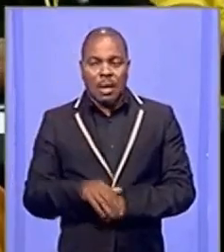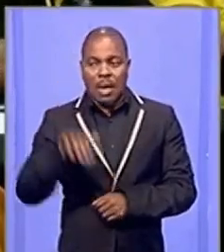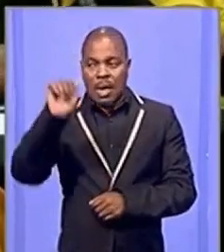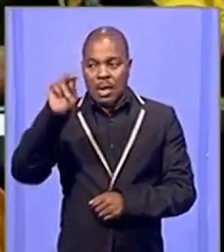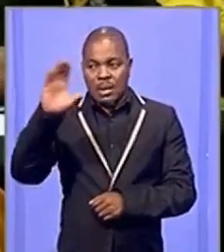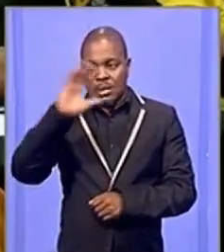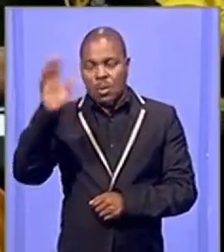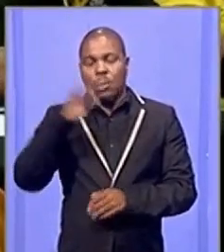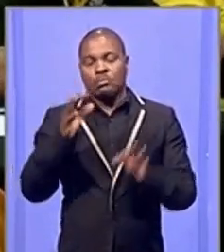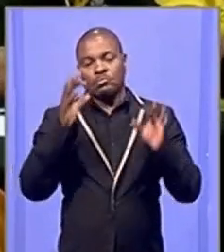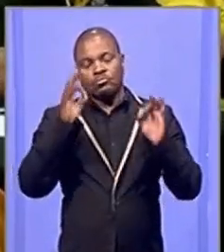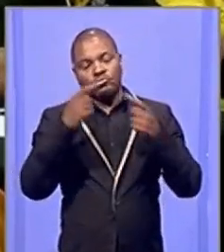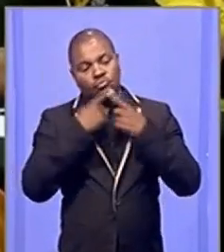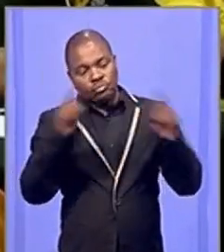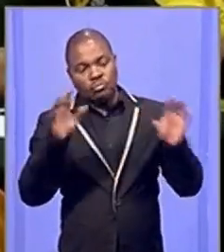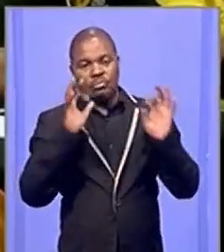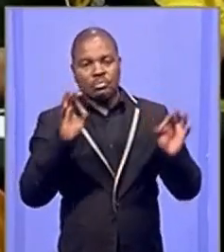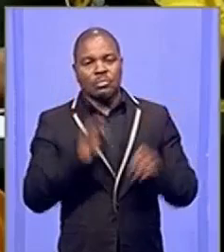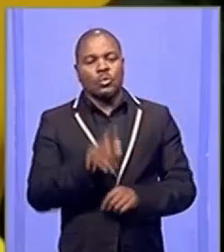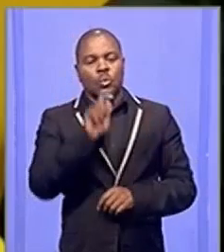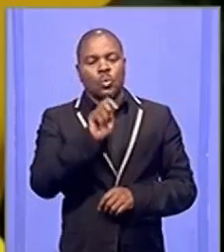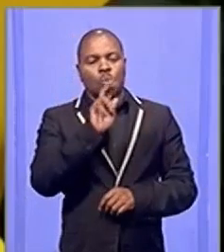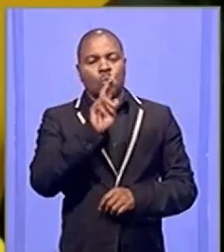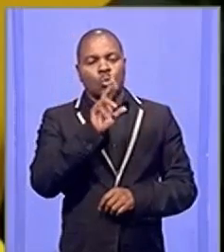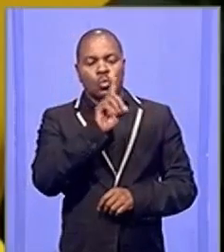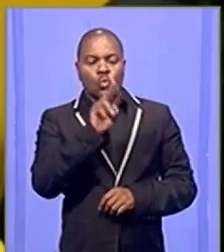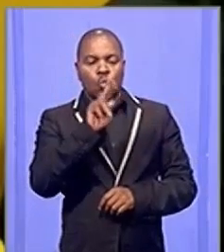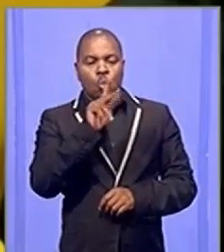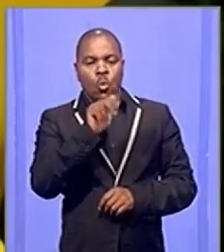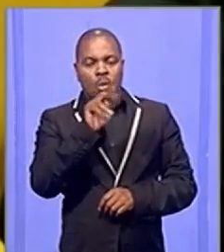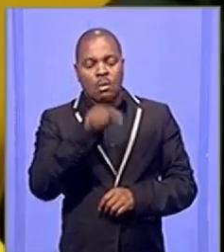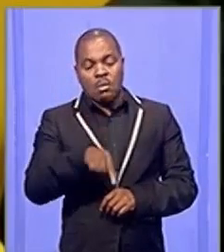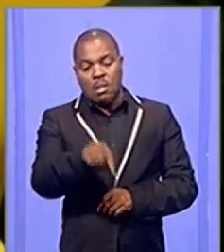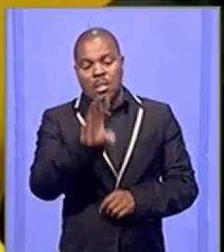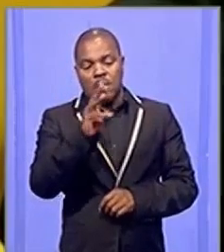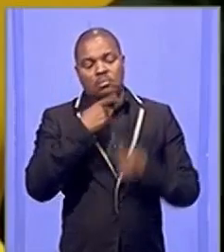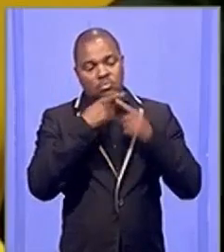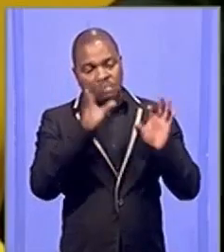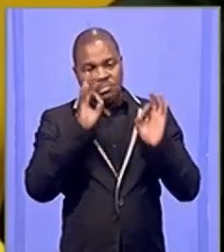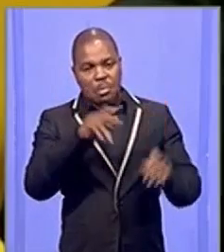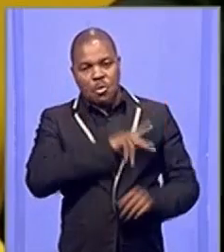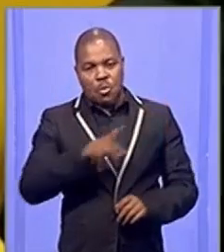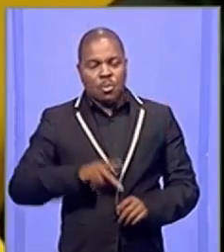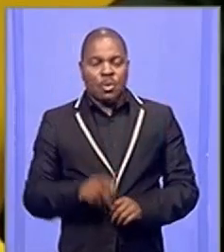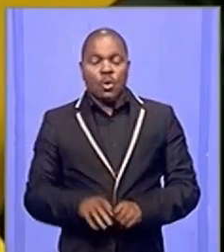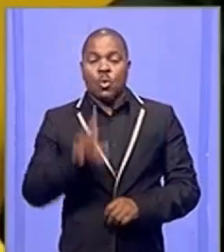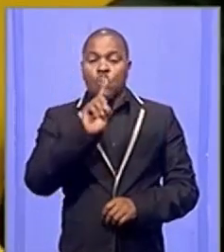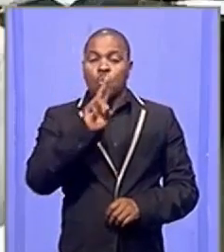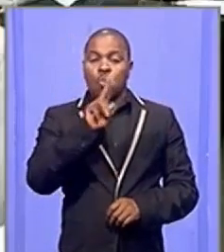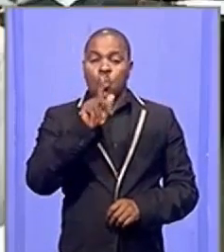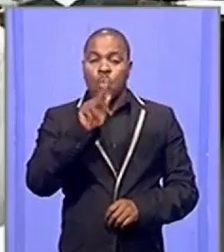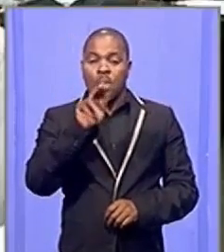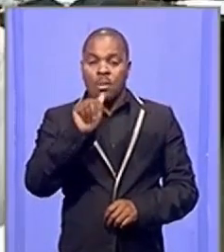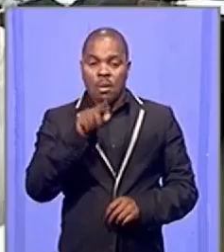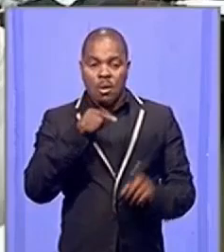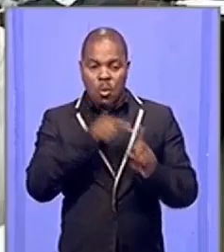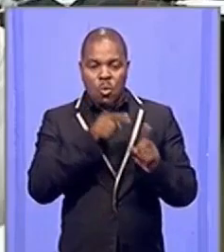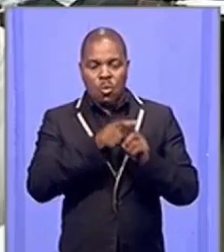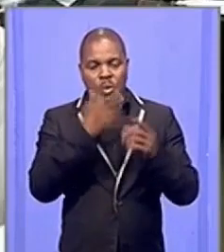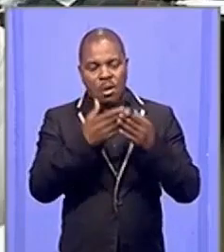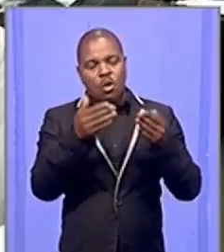itsise semmuso Mxolisi Dukwana jaaka tonakgolo e ntšha ka Labone. Go lebeletswe gore Dukwana o tla neela puo ya boemo